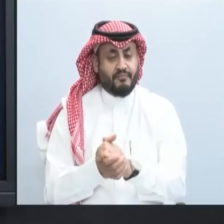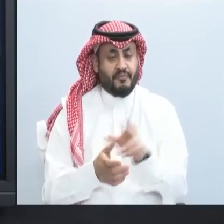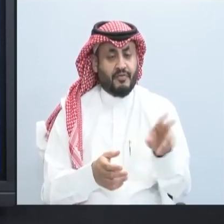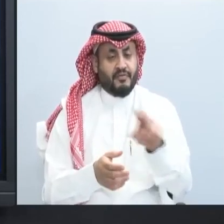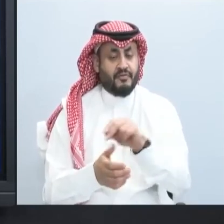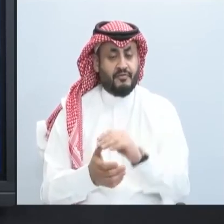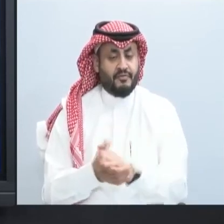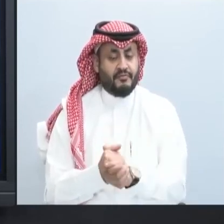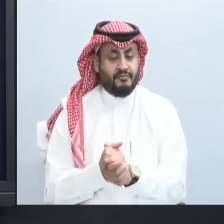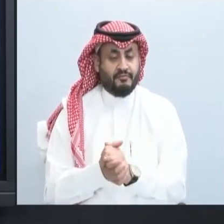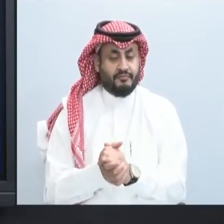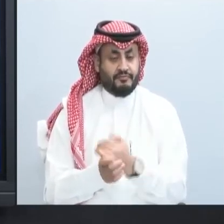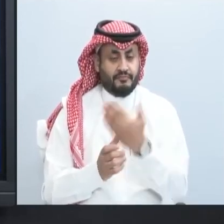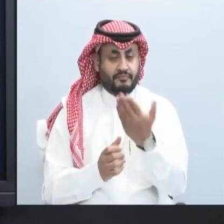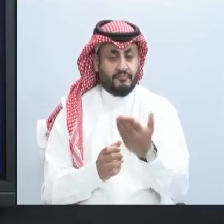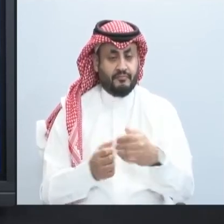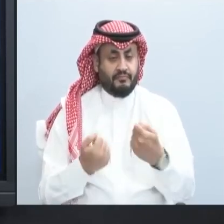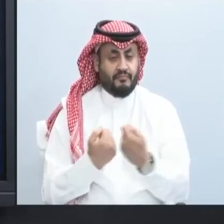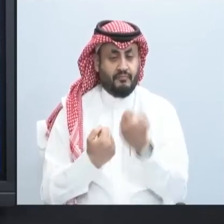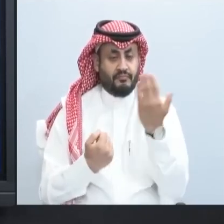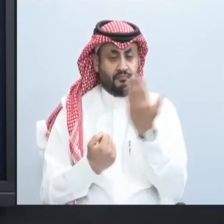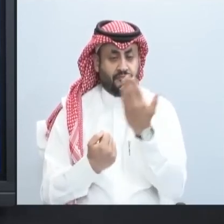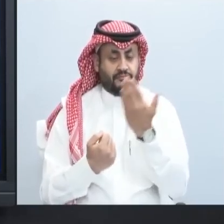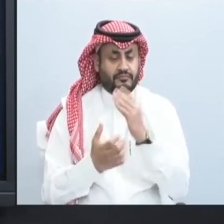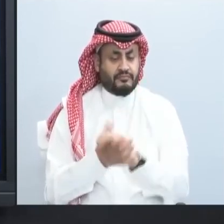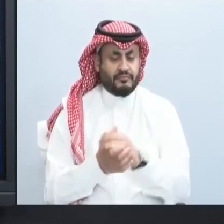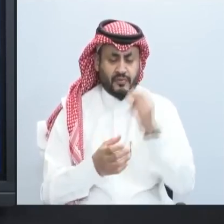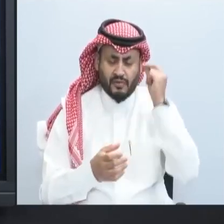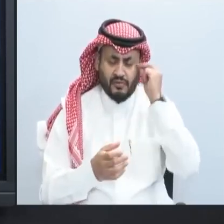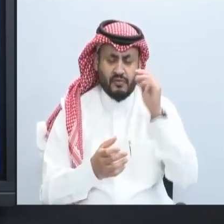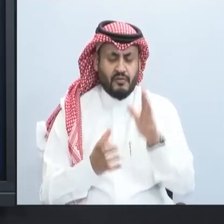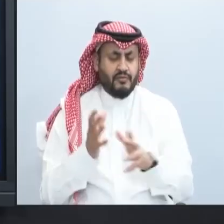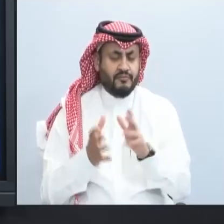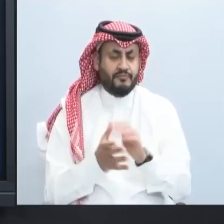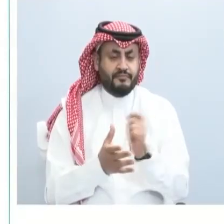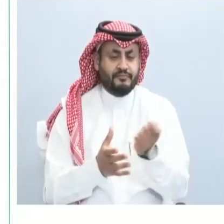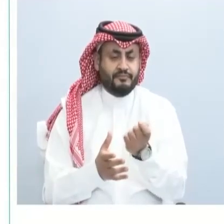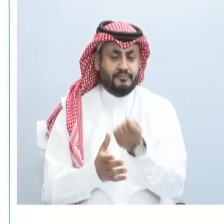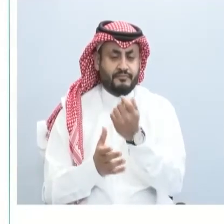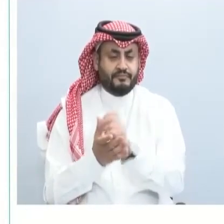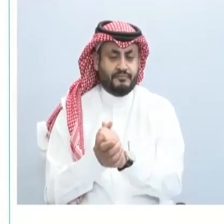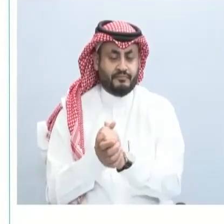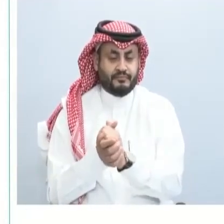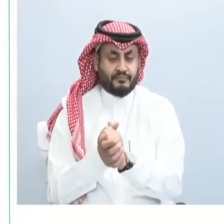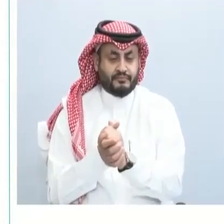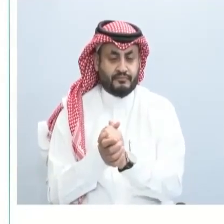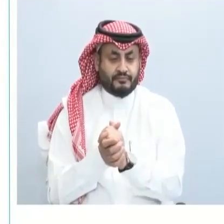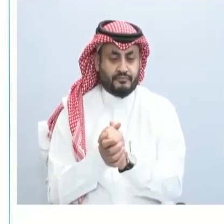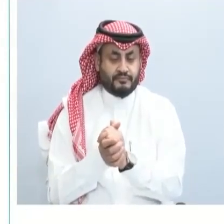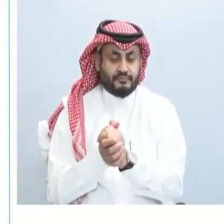ourselves. So let's read it together so we can know what to write.